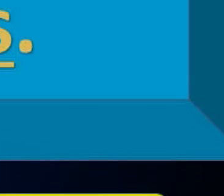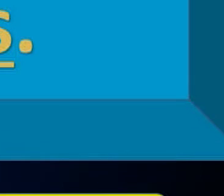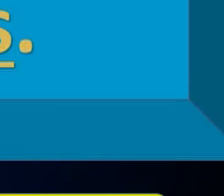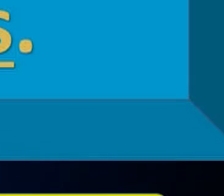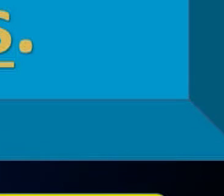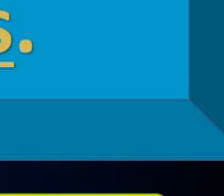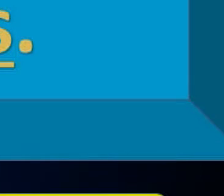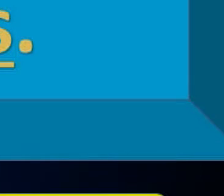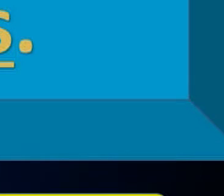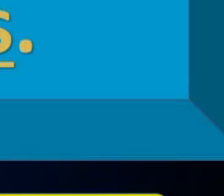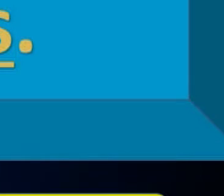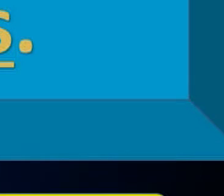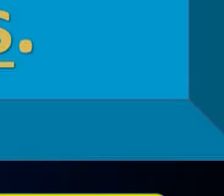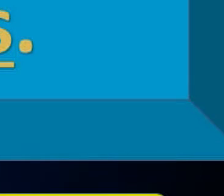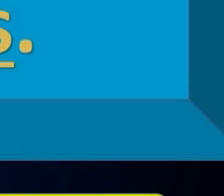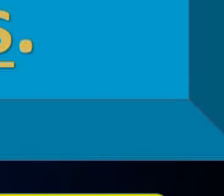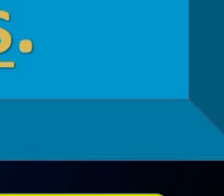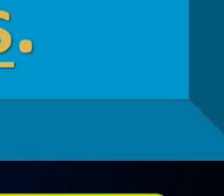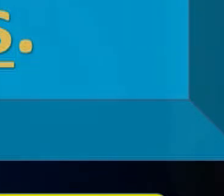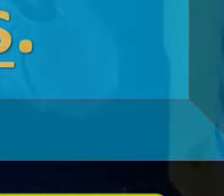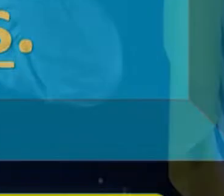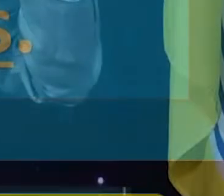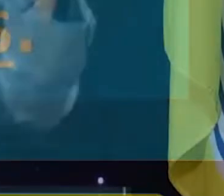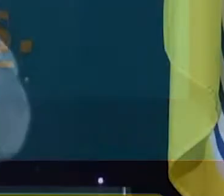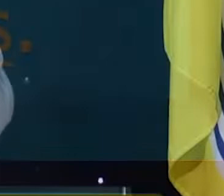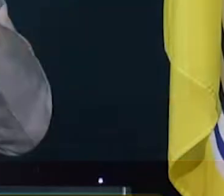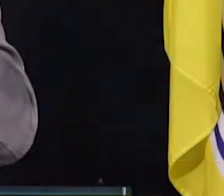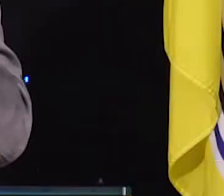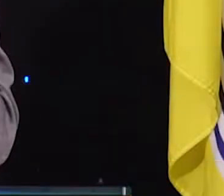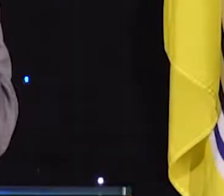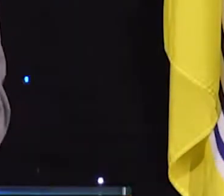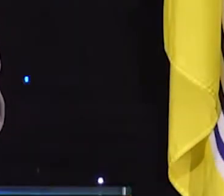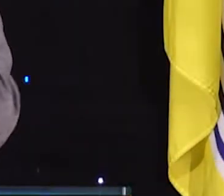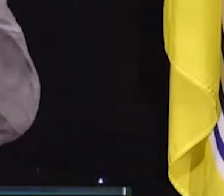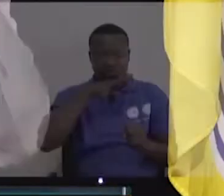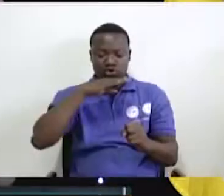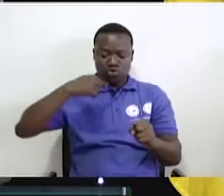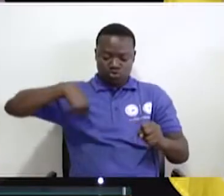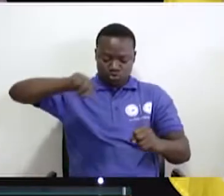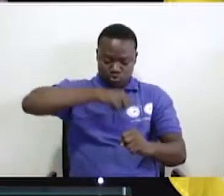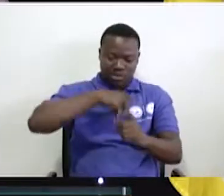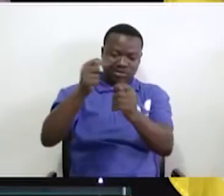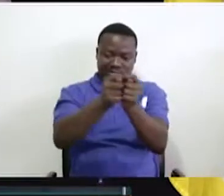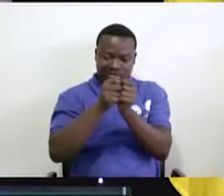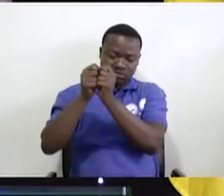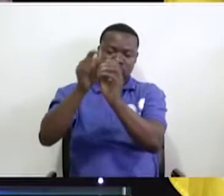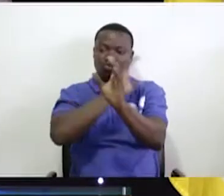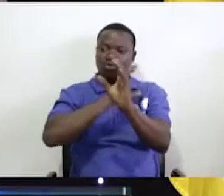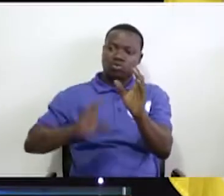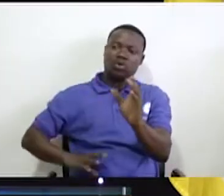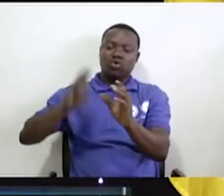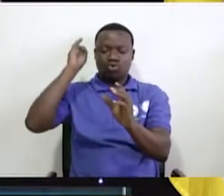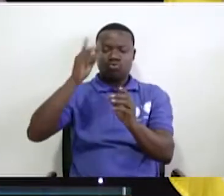seal, guaranteeing that one day, when we have been completely redeemed, we together with Christ will